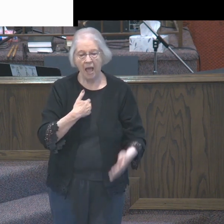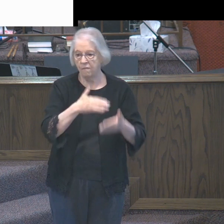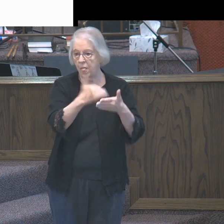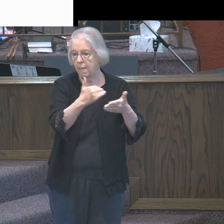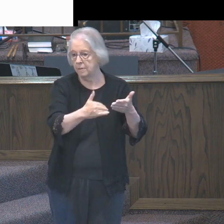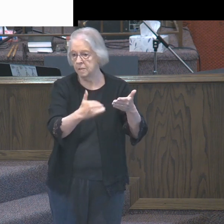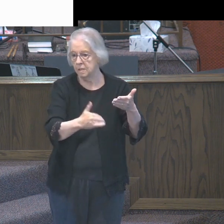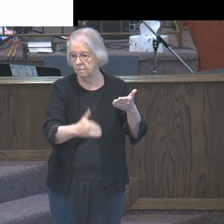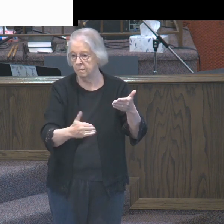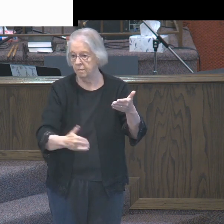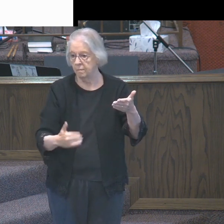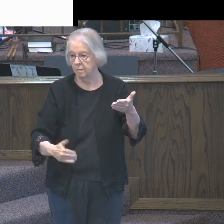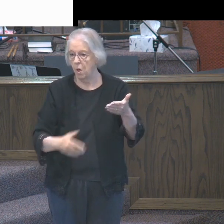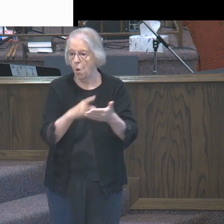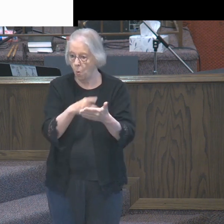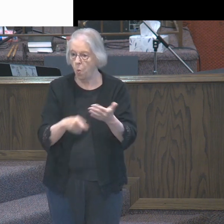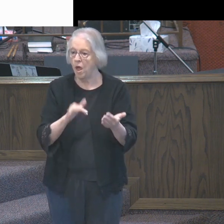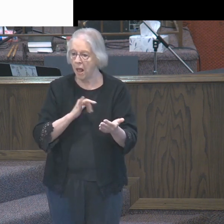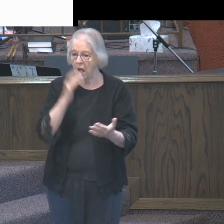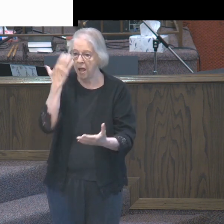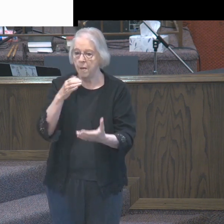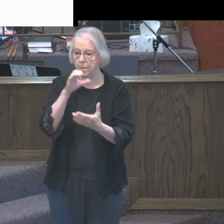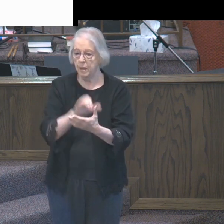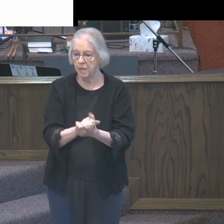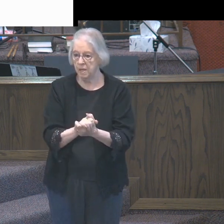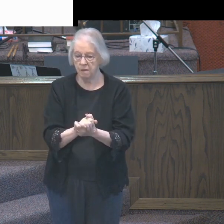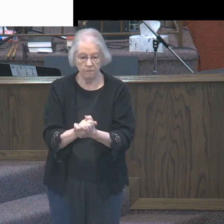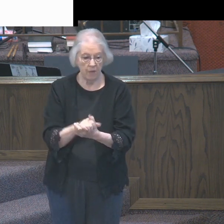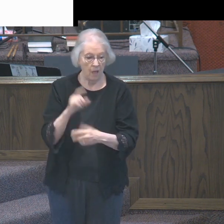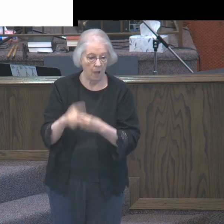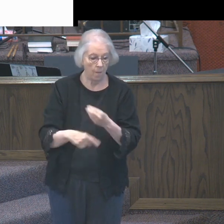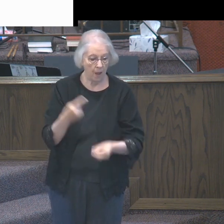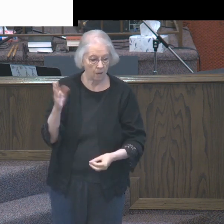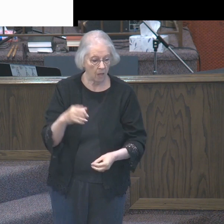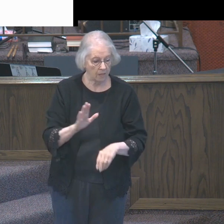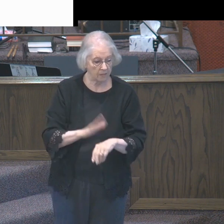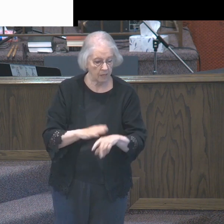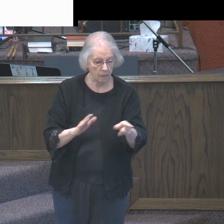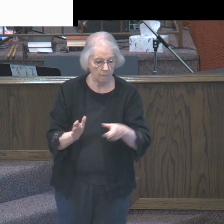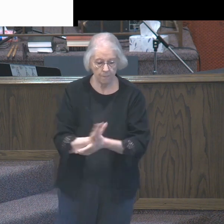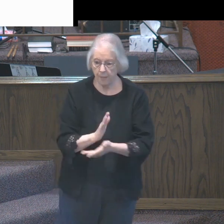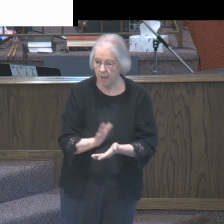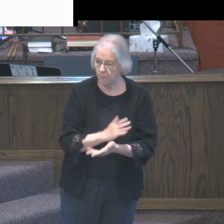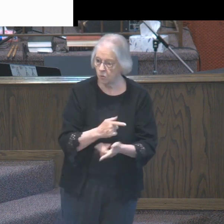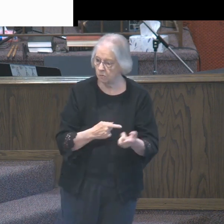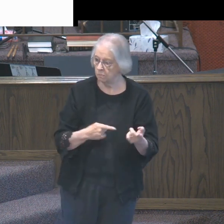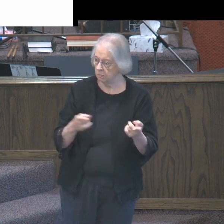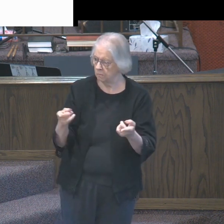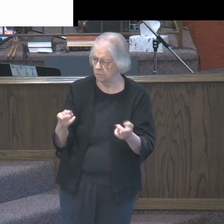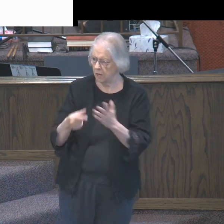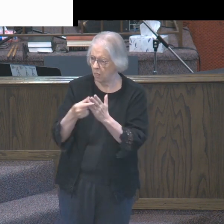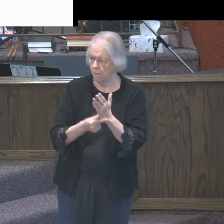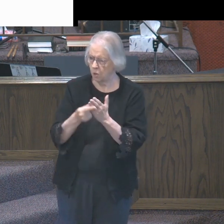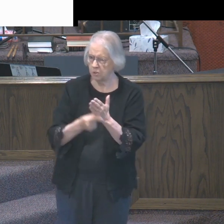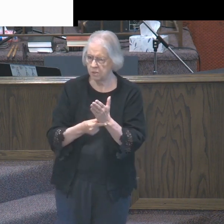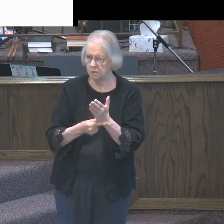there is a list of questions that not only do unbelievers have, but also believers have at times when they're in